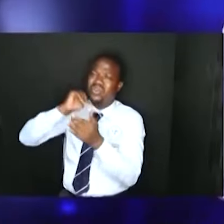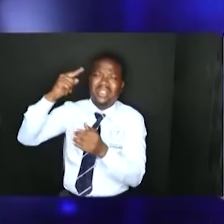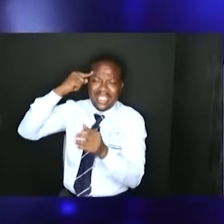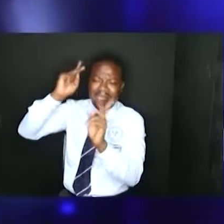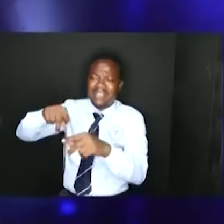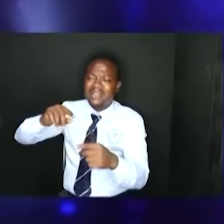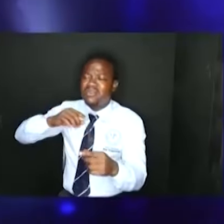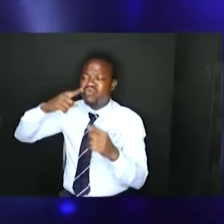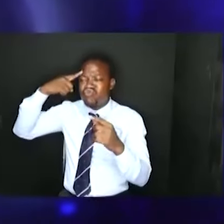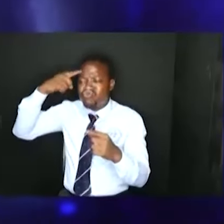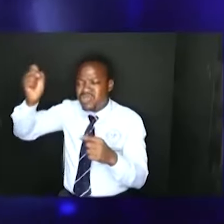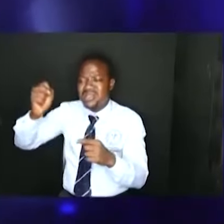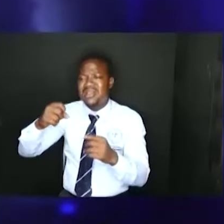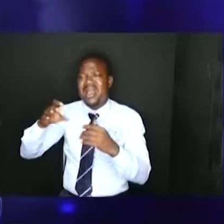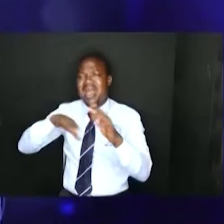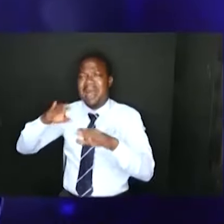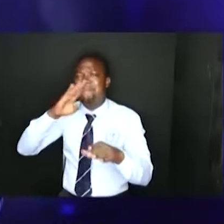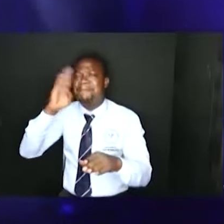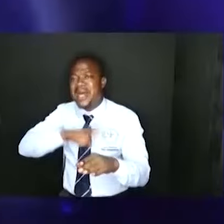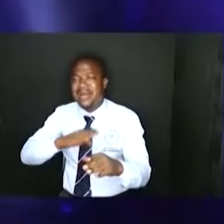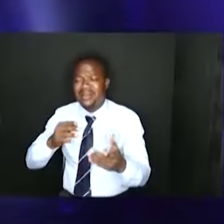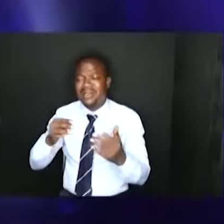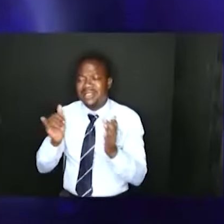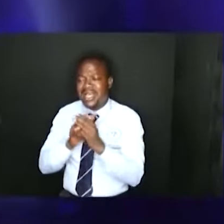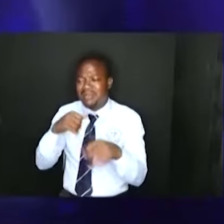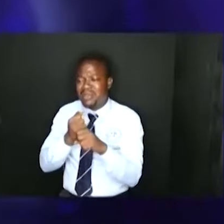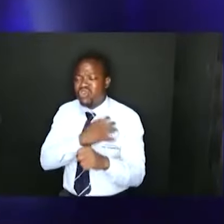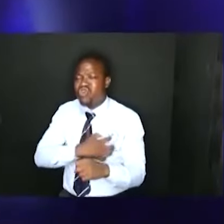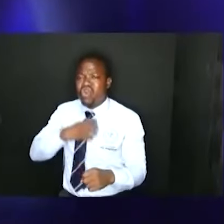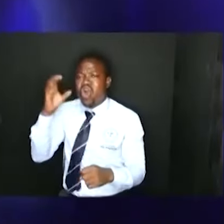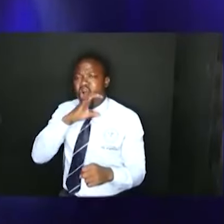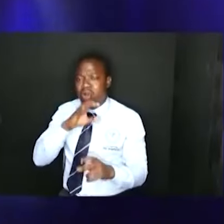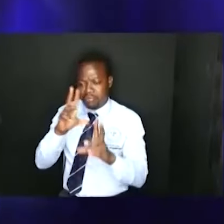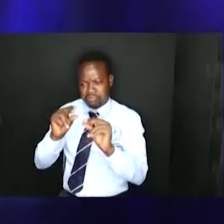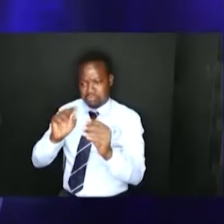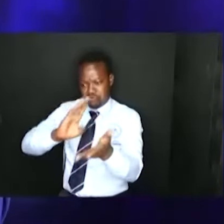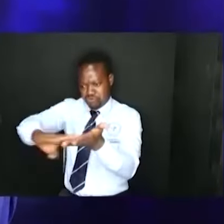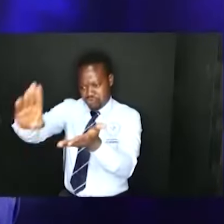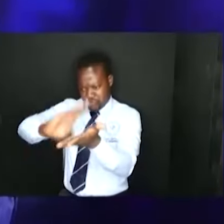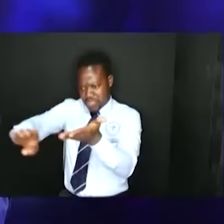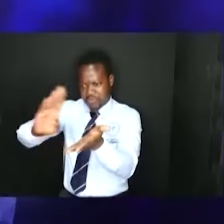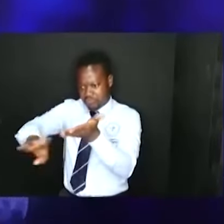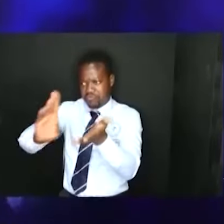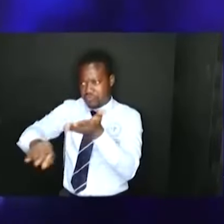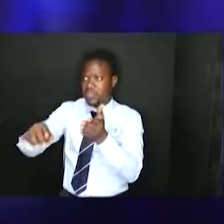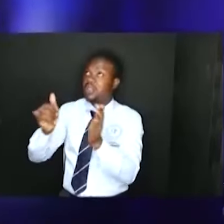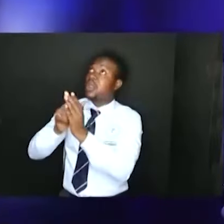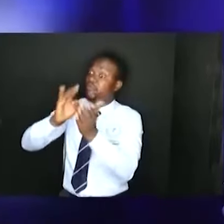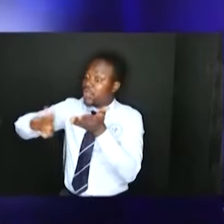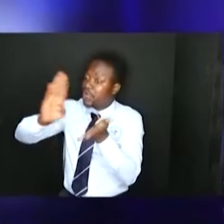or inaction, but remember that it is God who will either lift you up